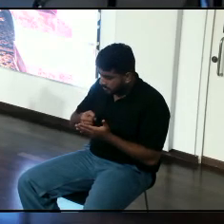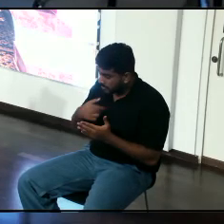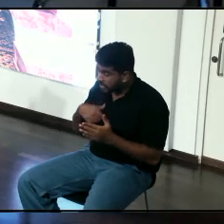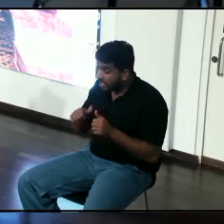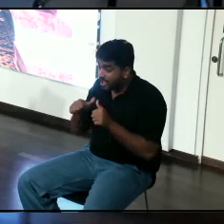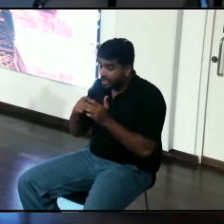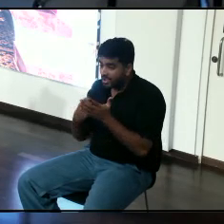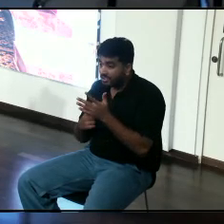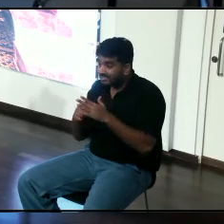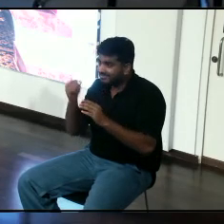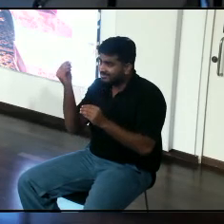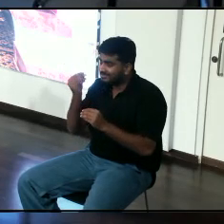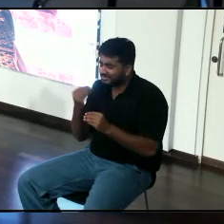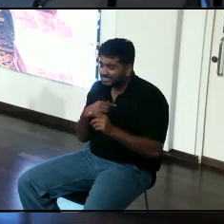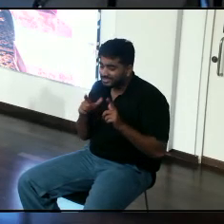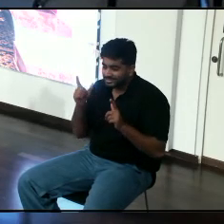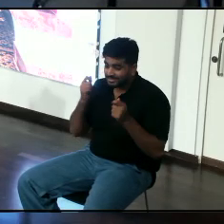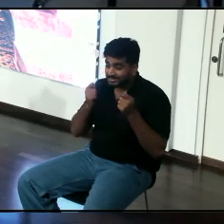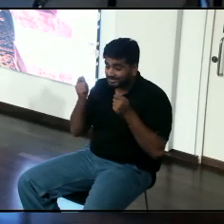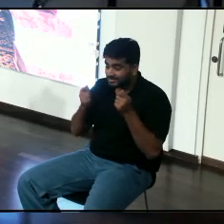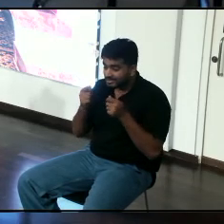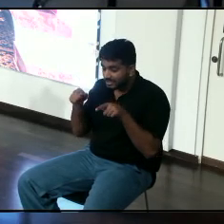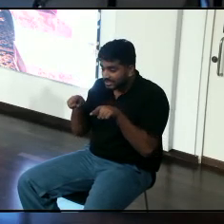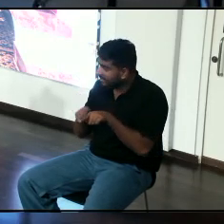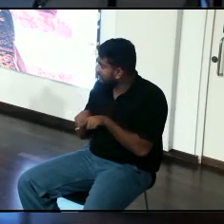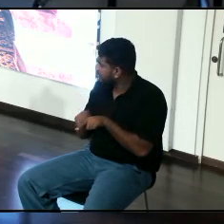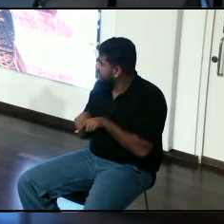expression can be